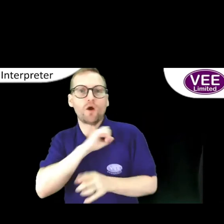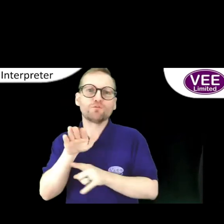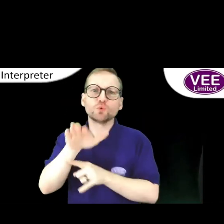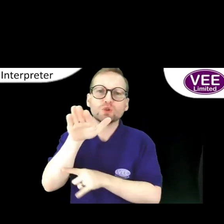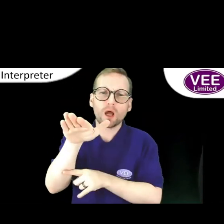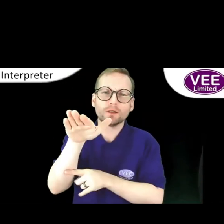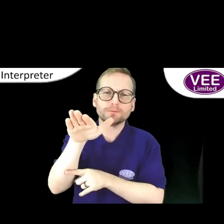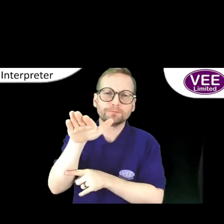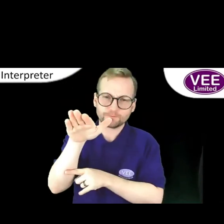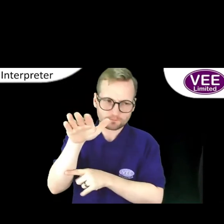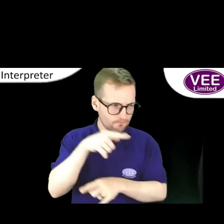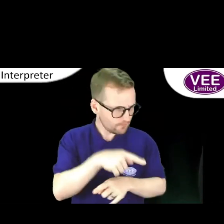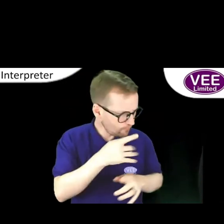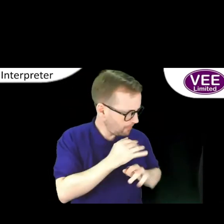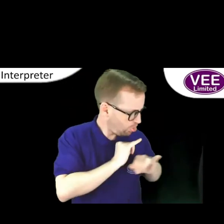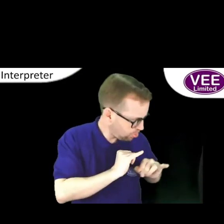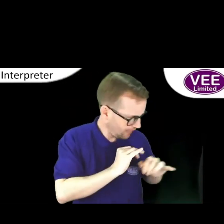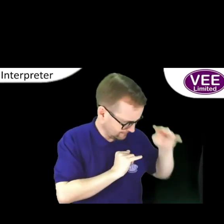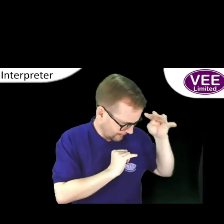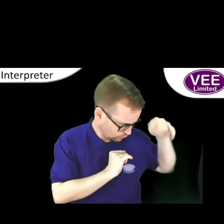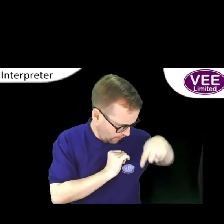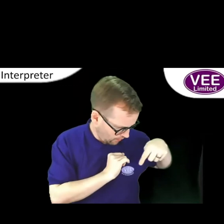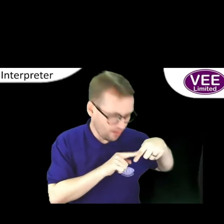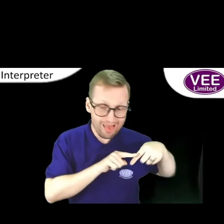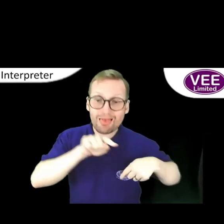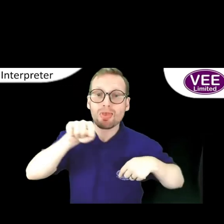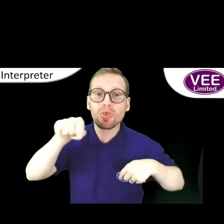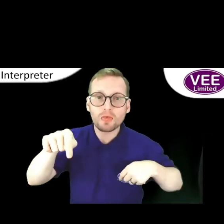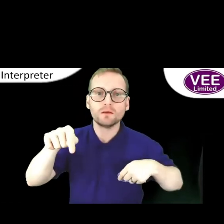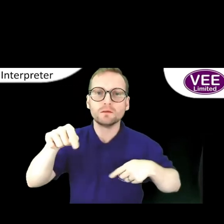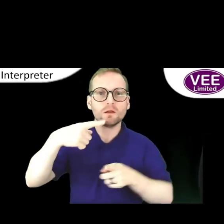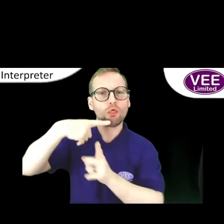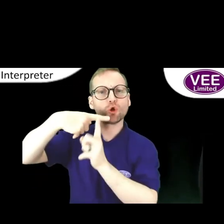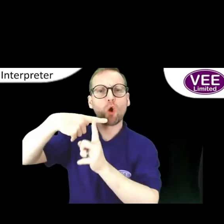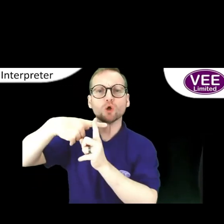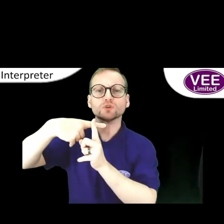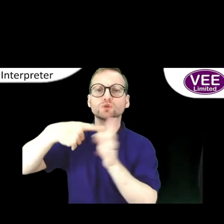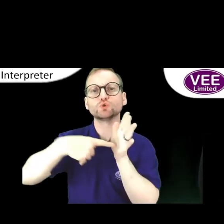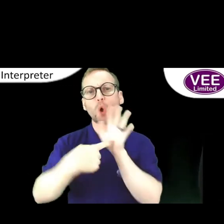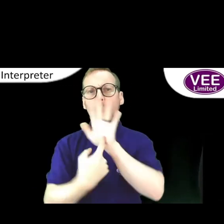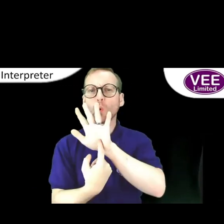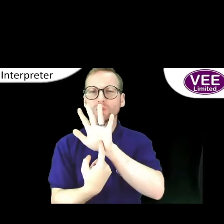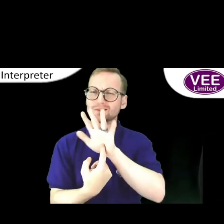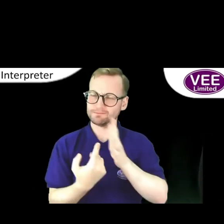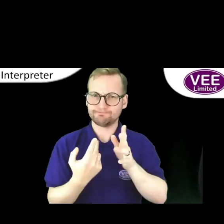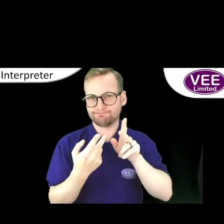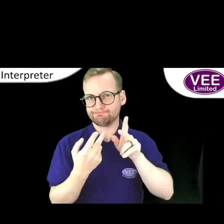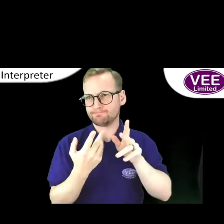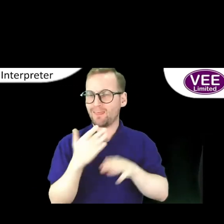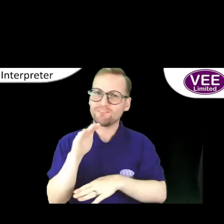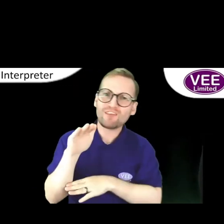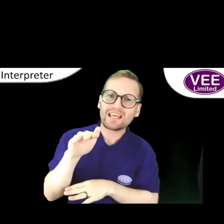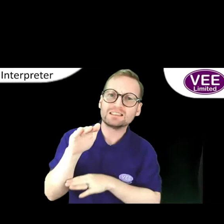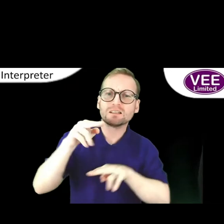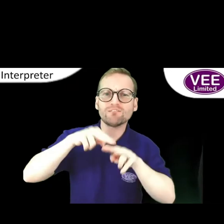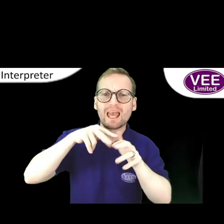away from instability and danger, the cross also sadly reflects on the fate of many migrants who do not make